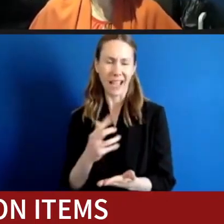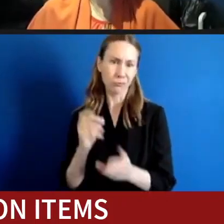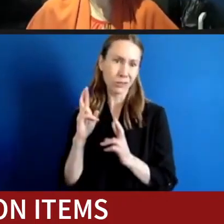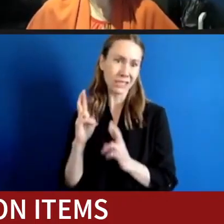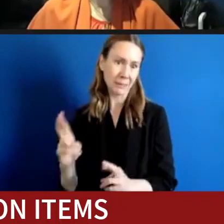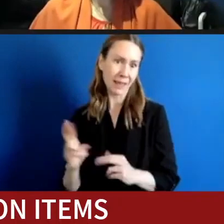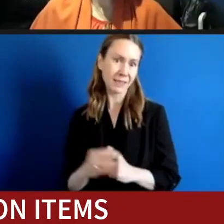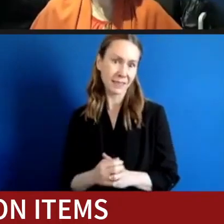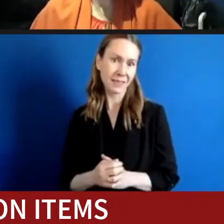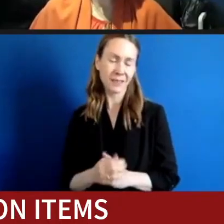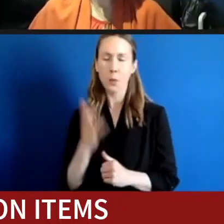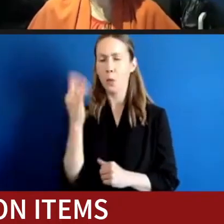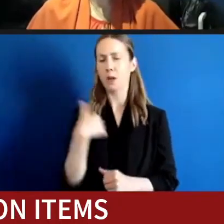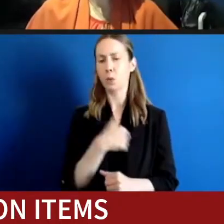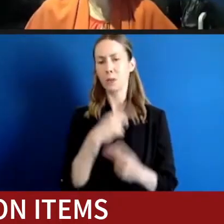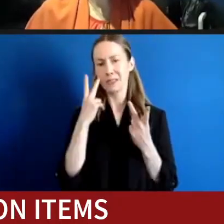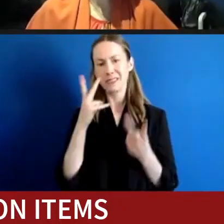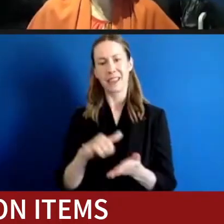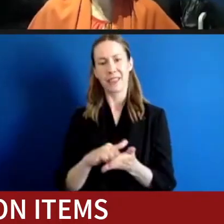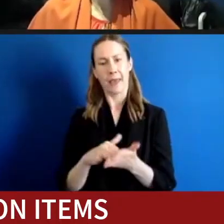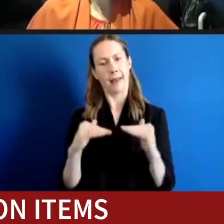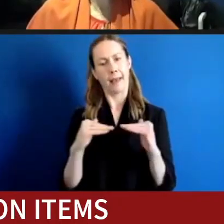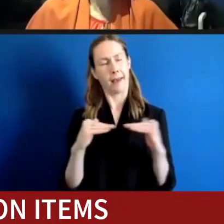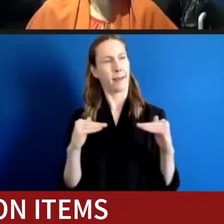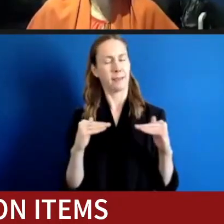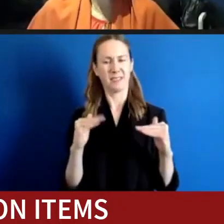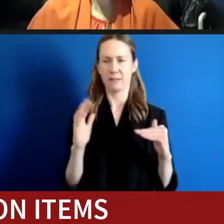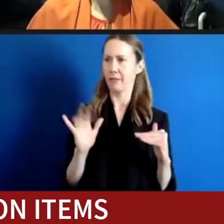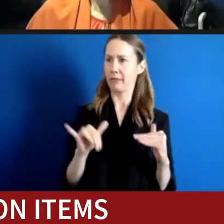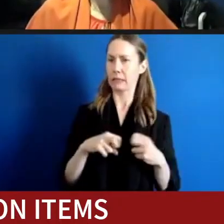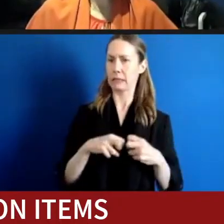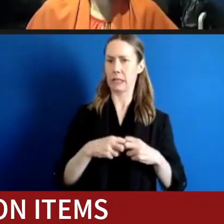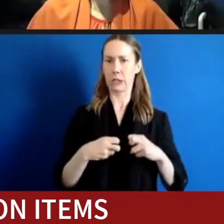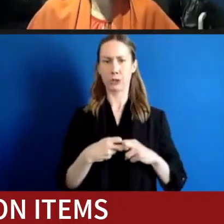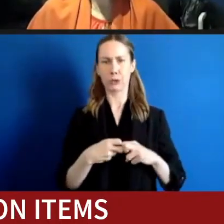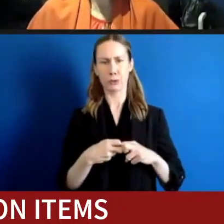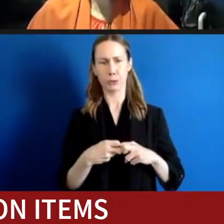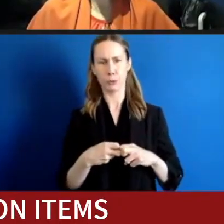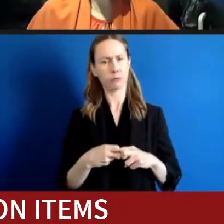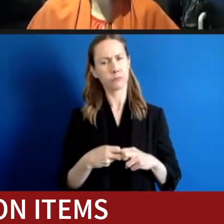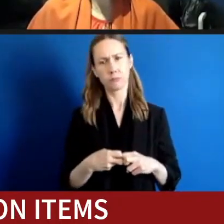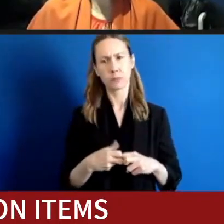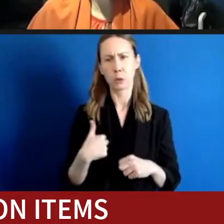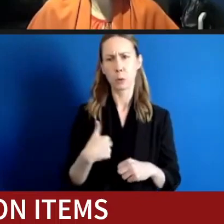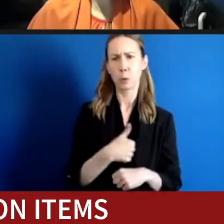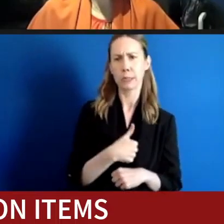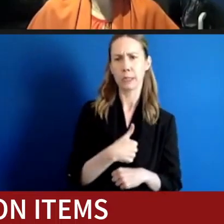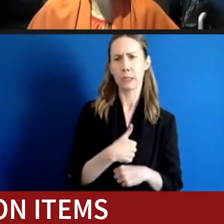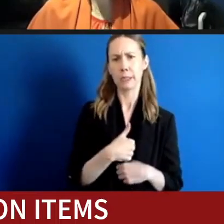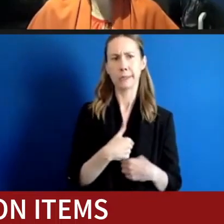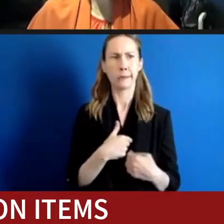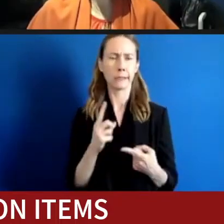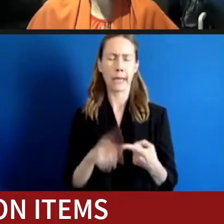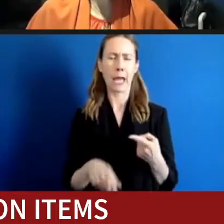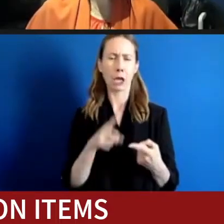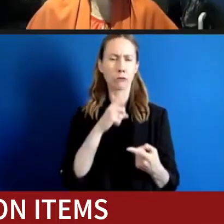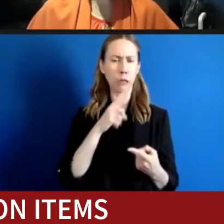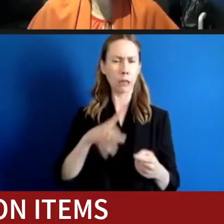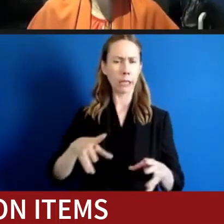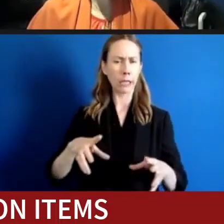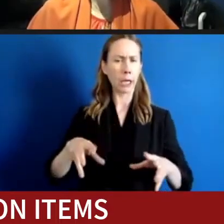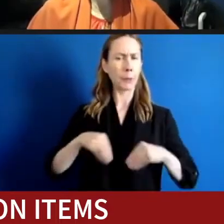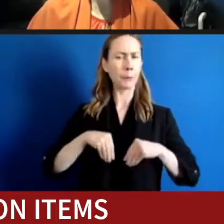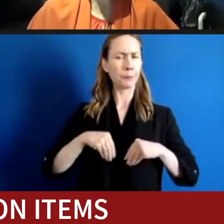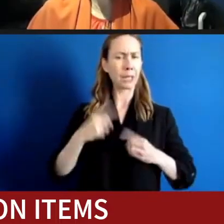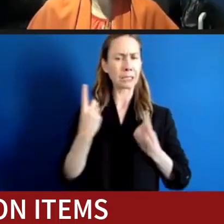respected? Why do we view that as this is an issue, like, and so we can't really like take their research as